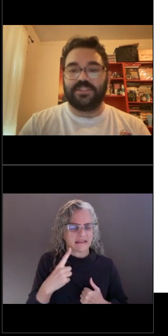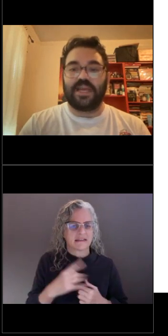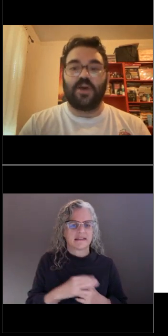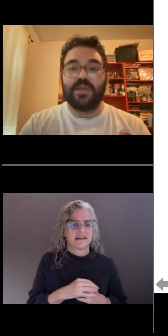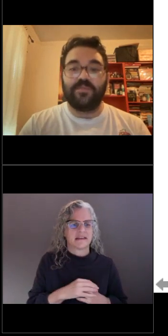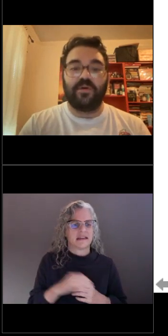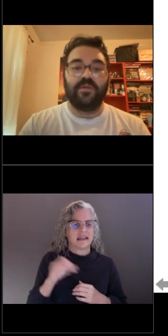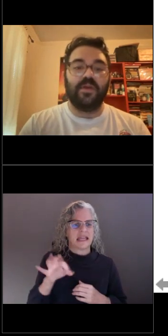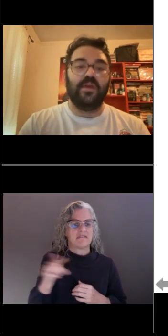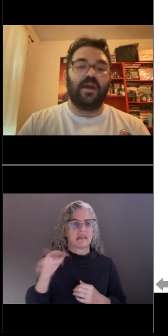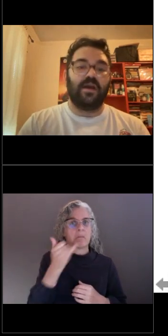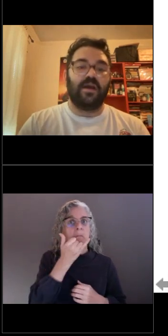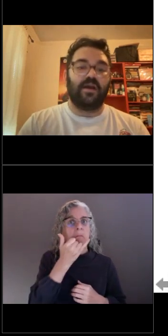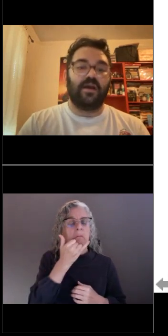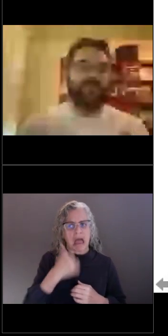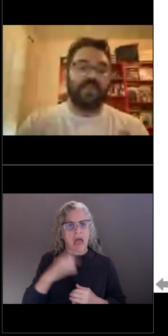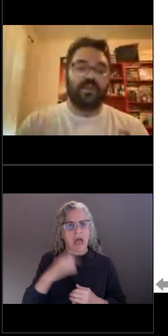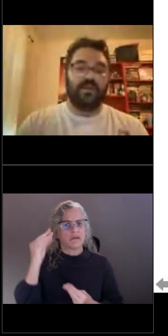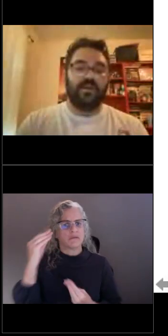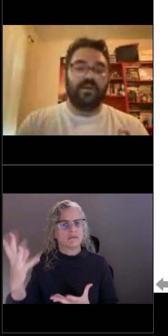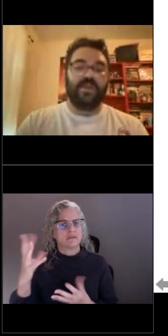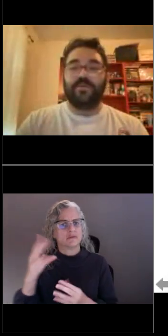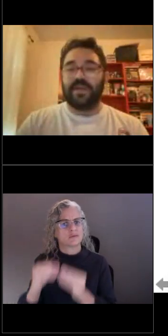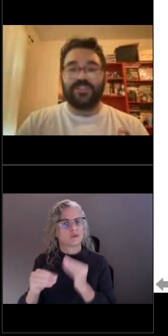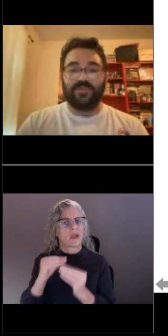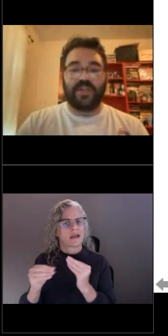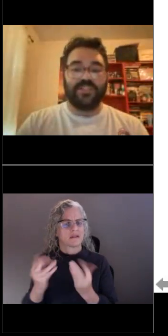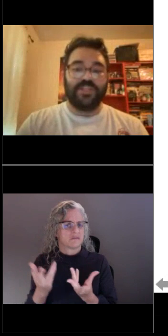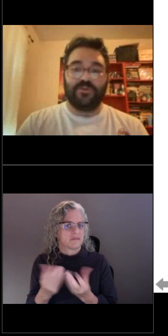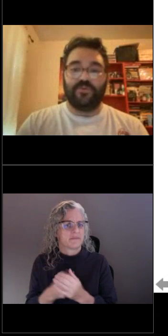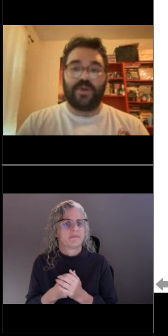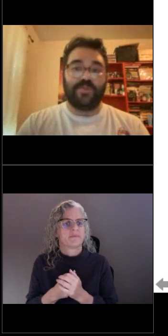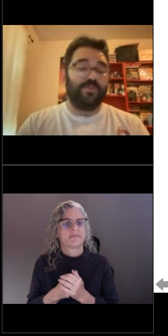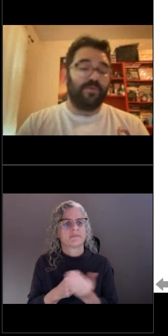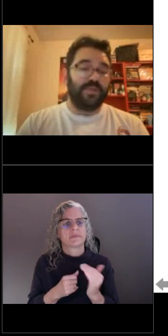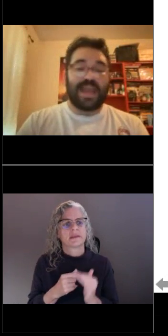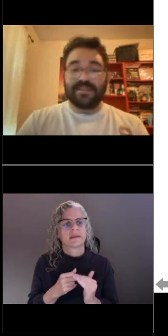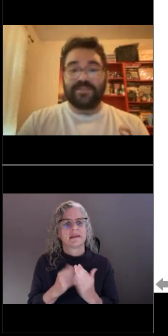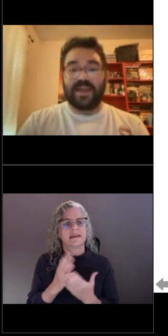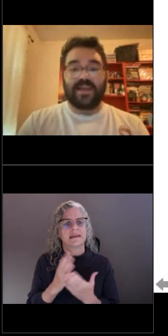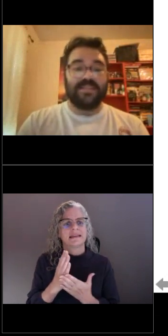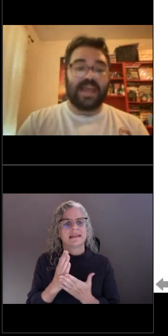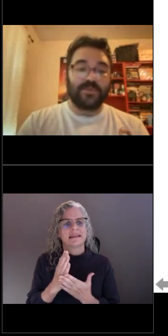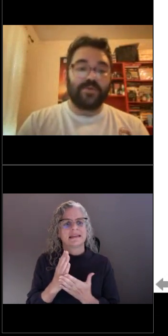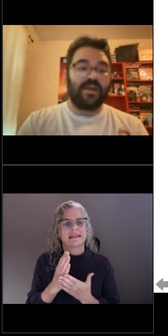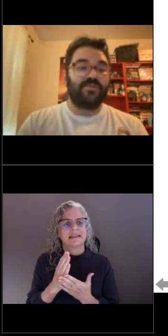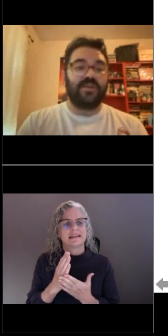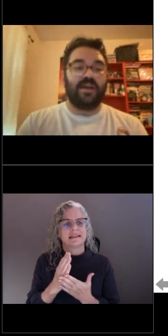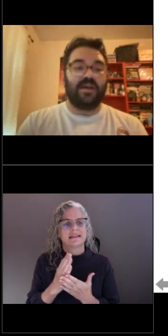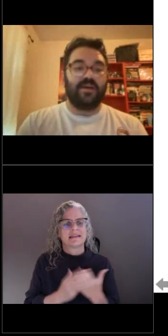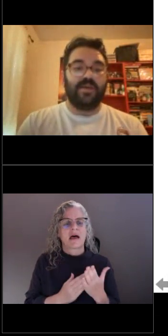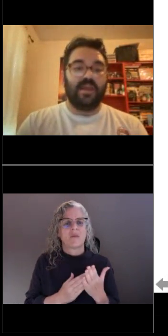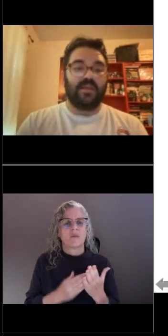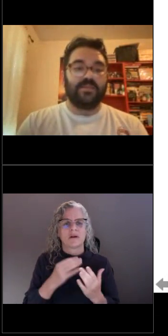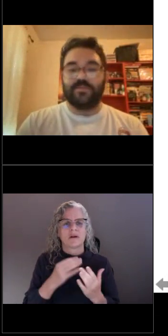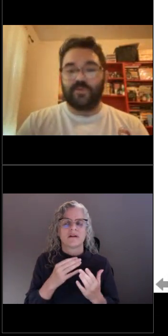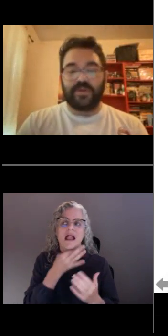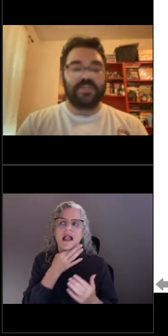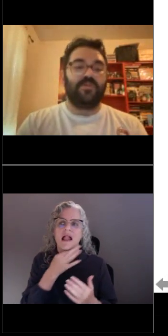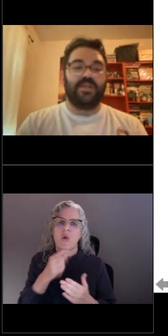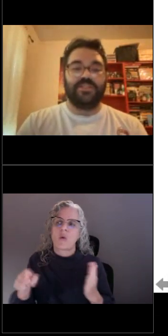should just tell people. People occasionally wanted to know what people would guess if they had to guess a pronoun.